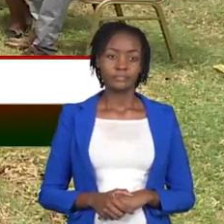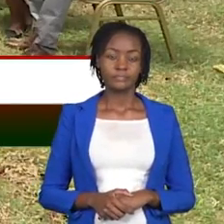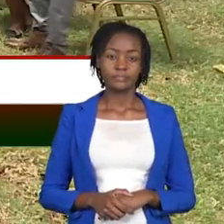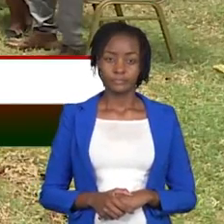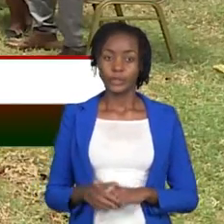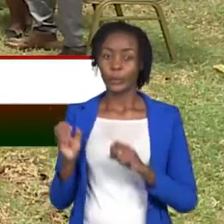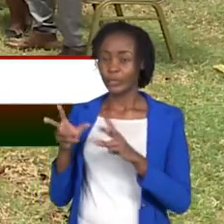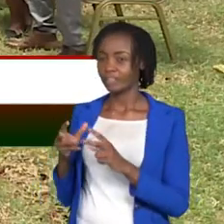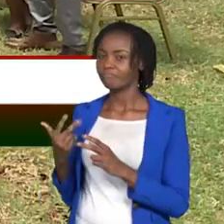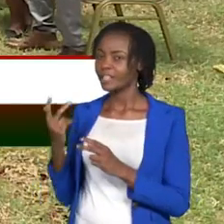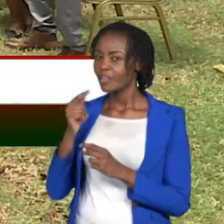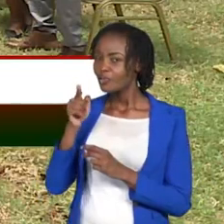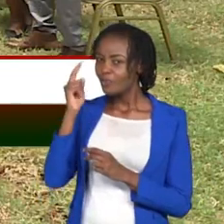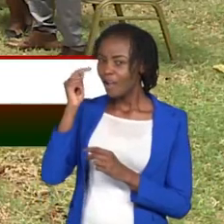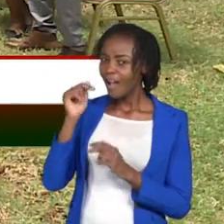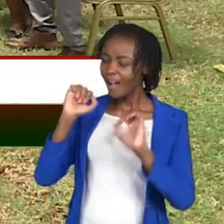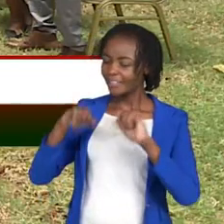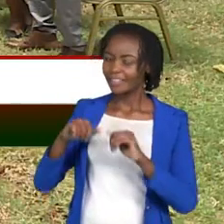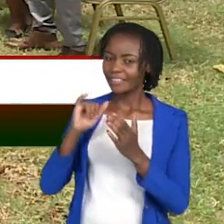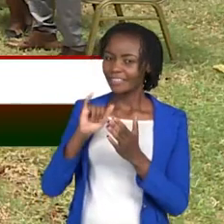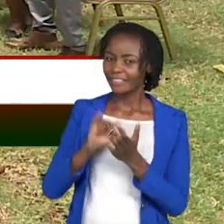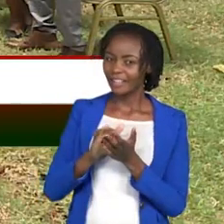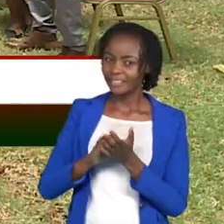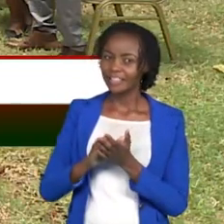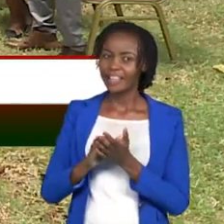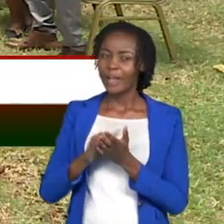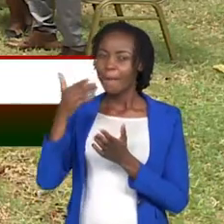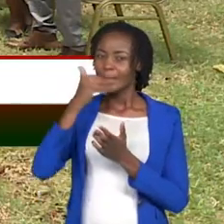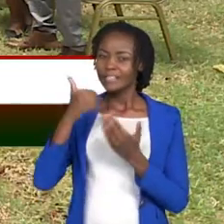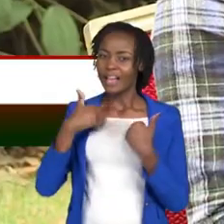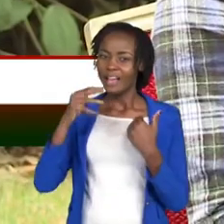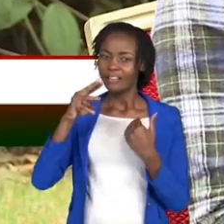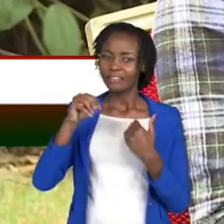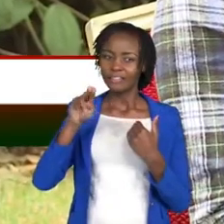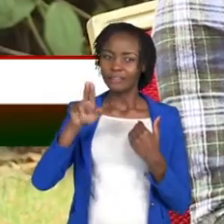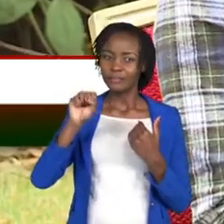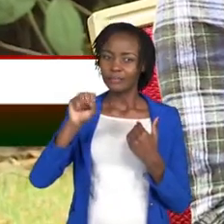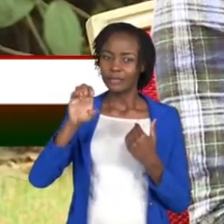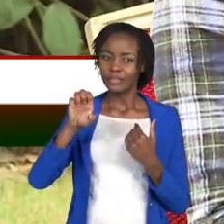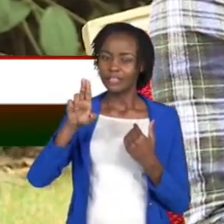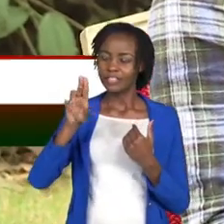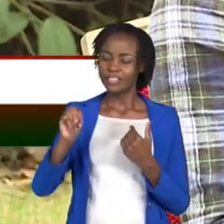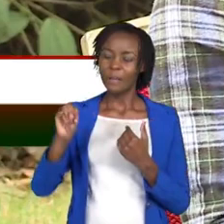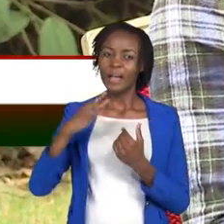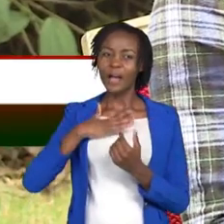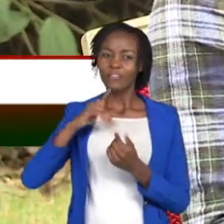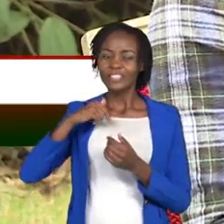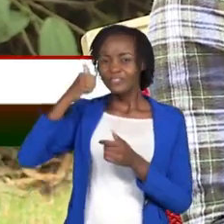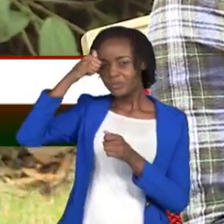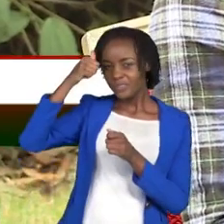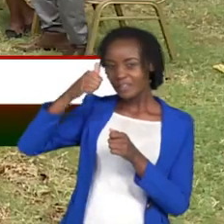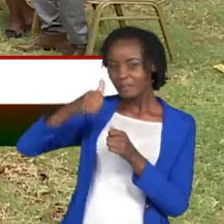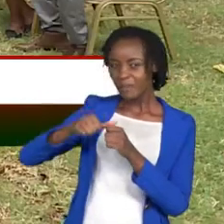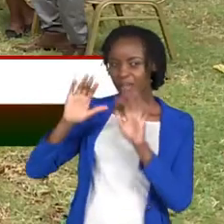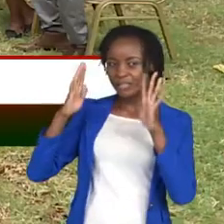Brian, are you agreeing with the thought that we need a museum for us to keep in mind our heroes and